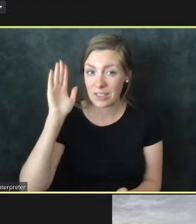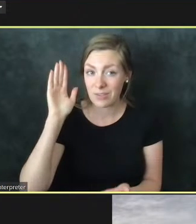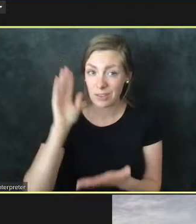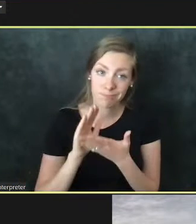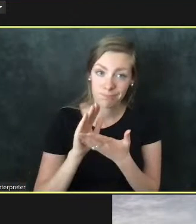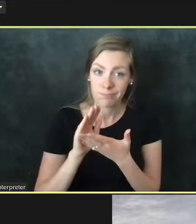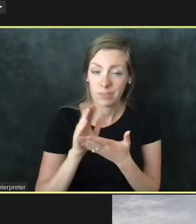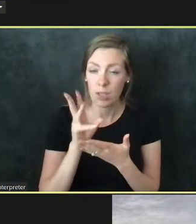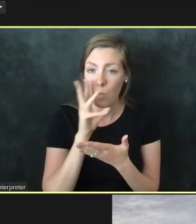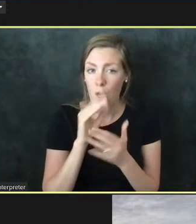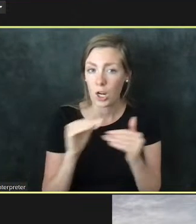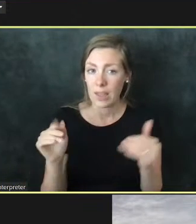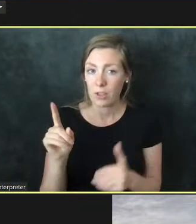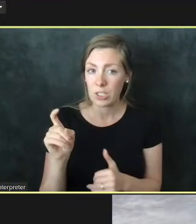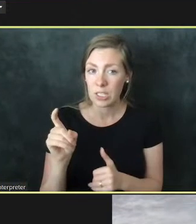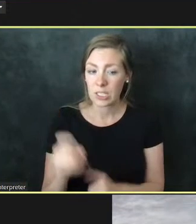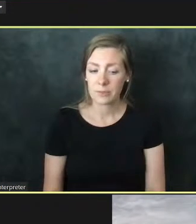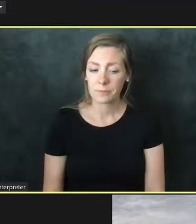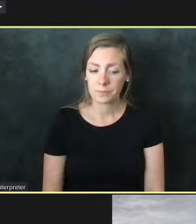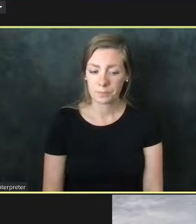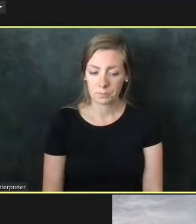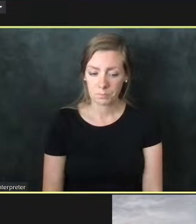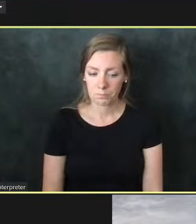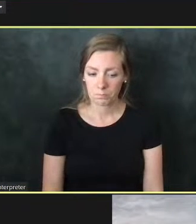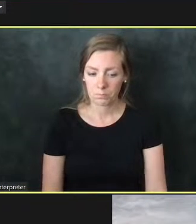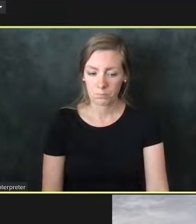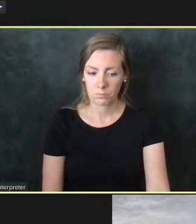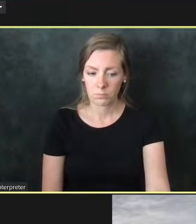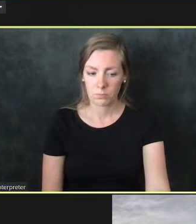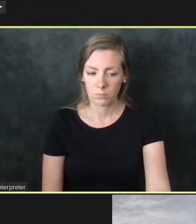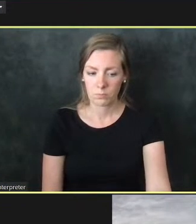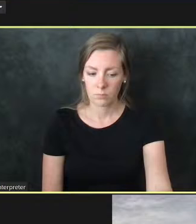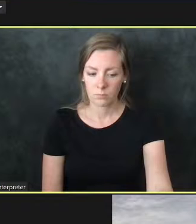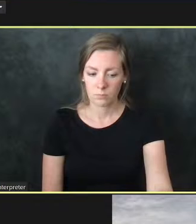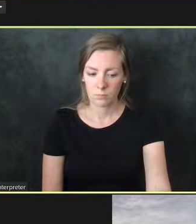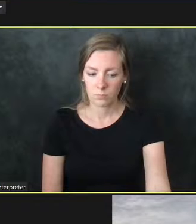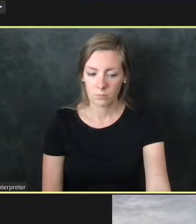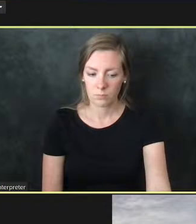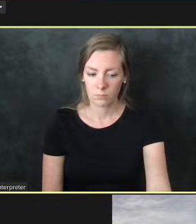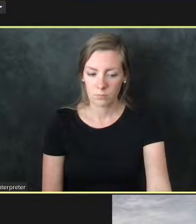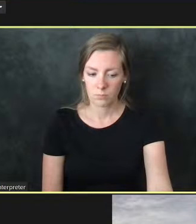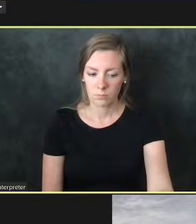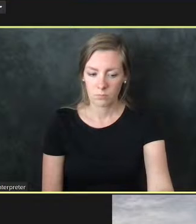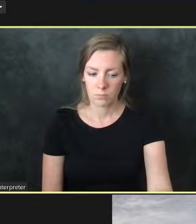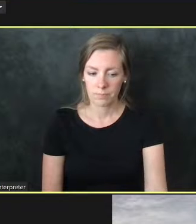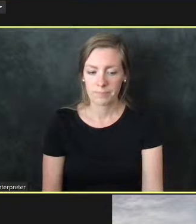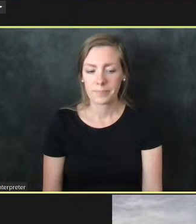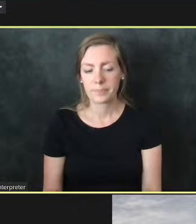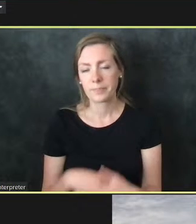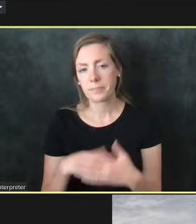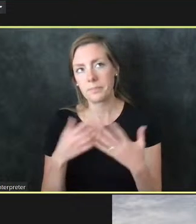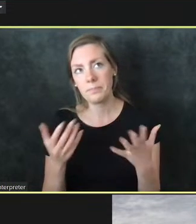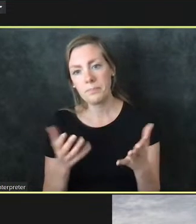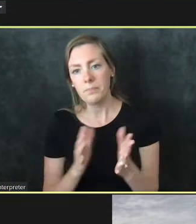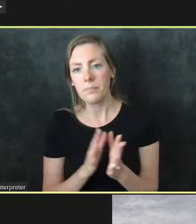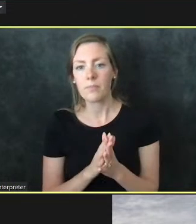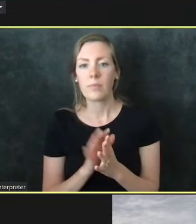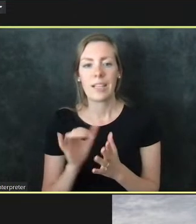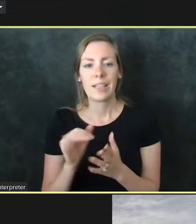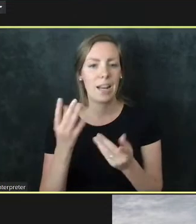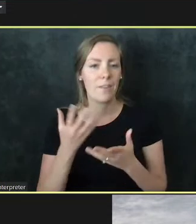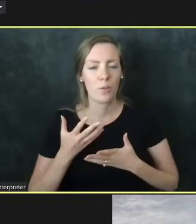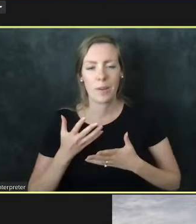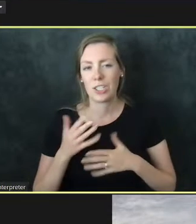aquifer levels? ha habido reportes de agua, de problemas de agua. That information comes in slowly, and there isn't